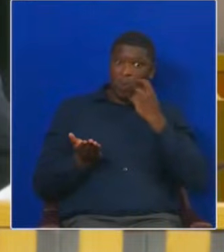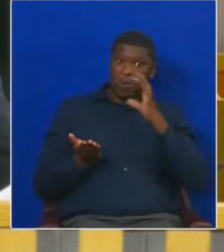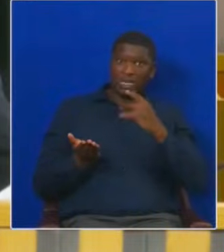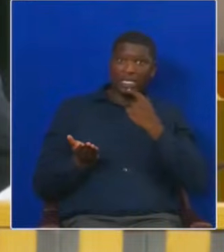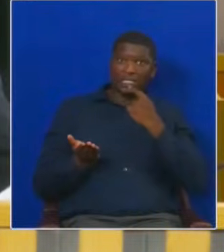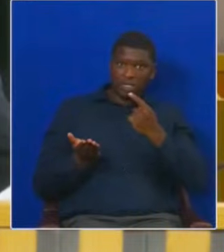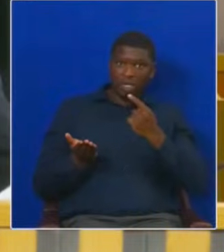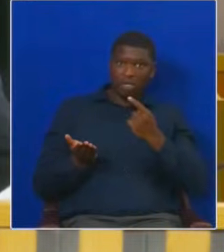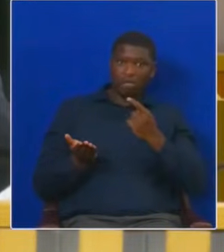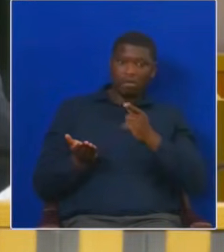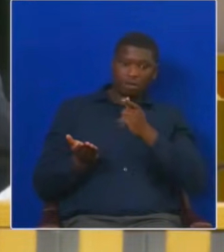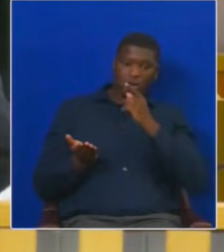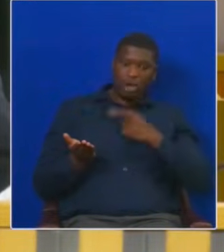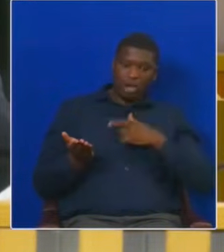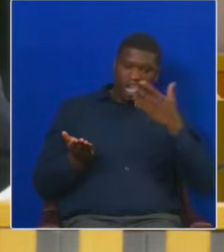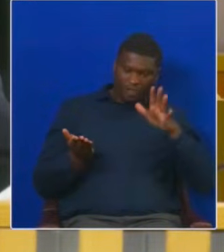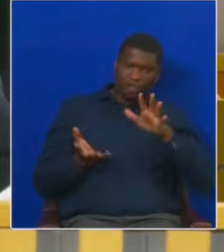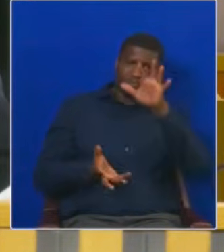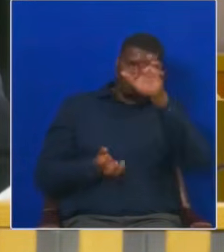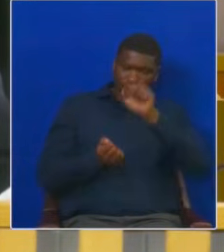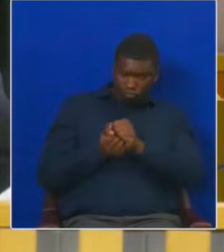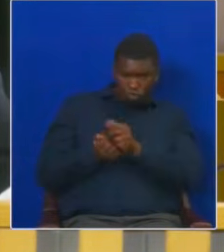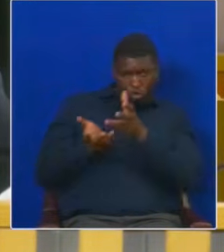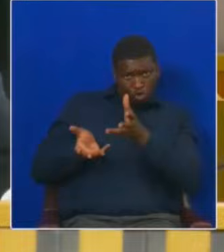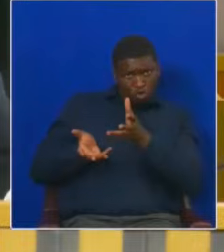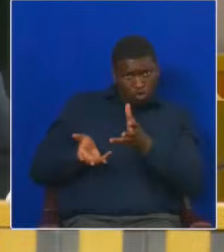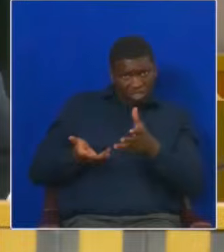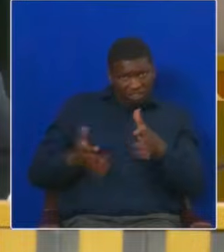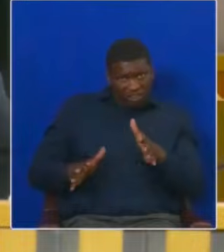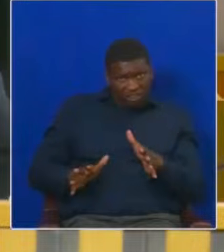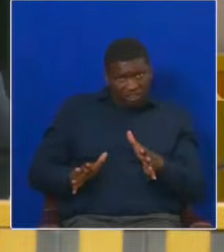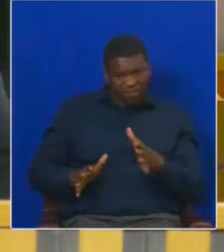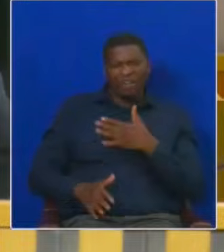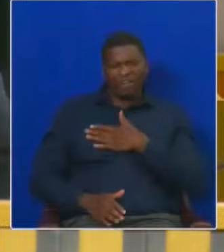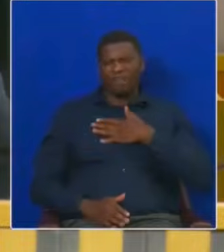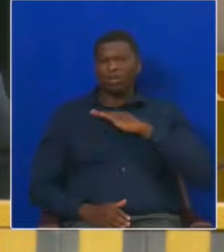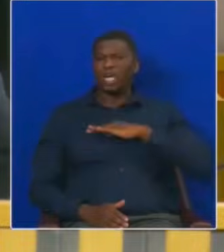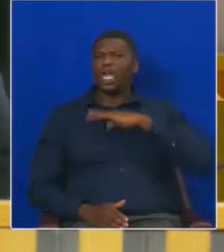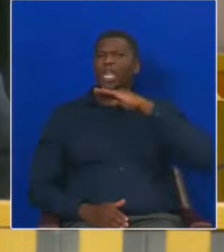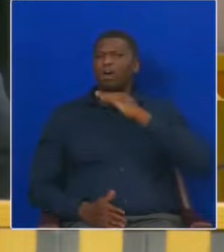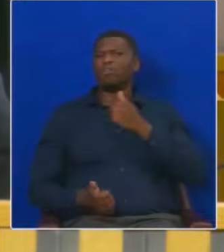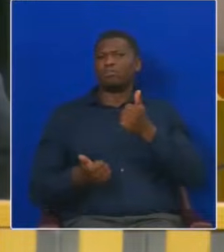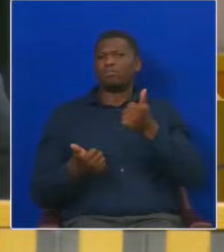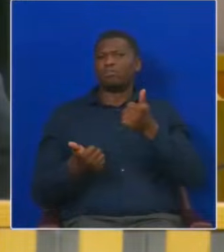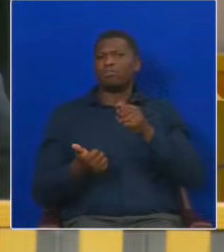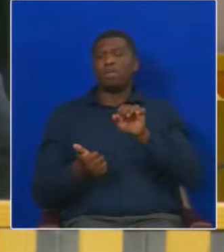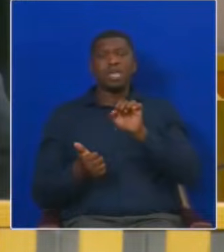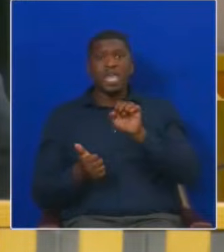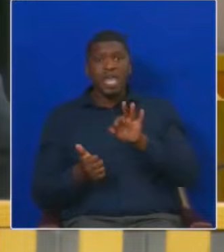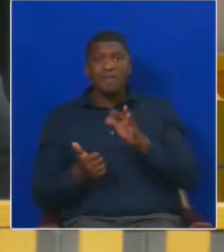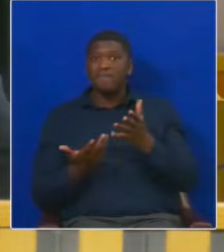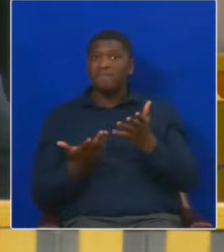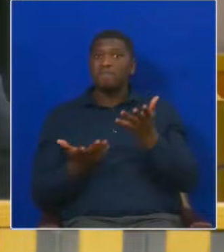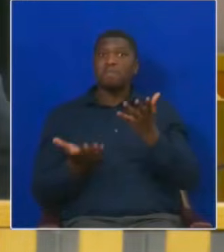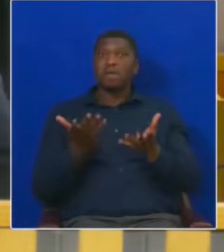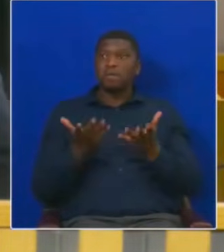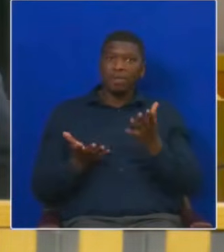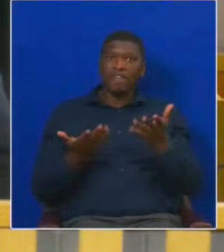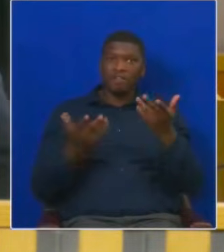of what they say, and if they are identified in testimony